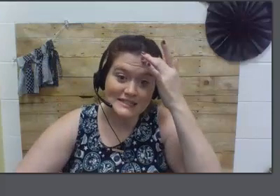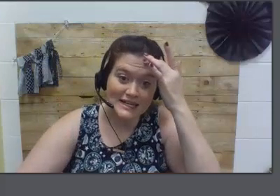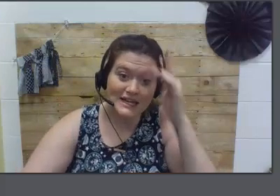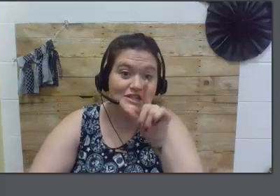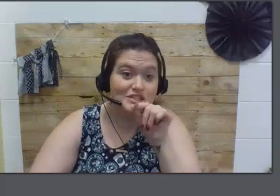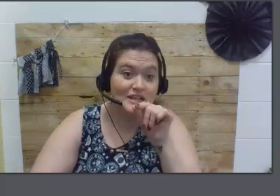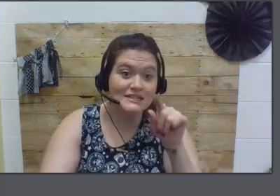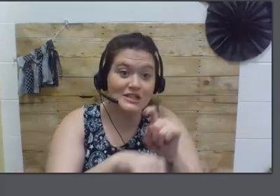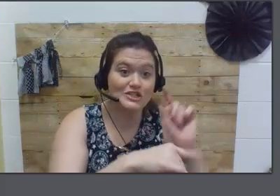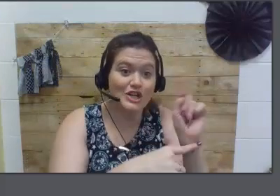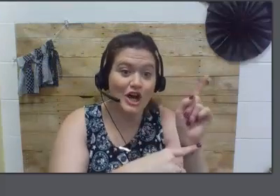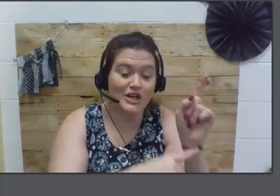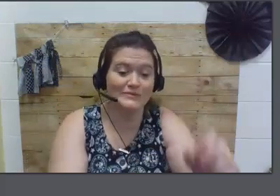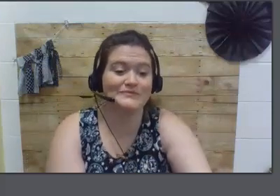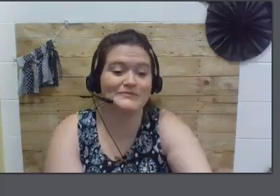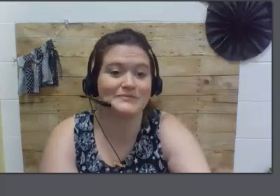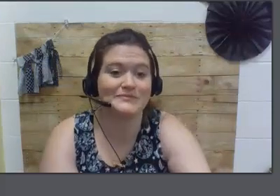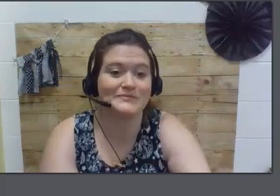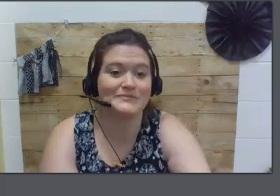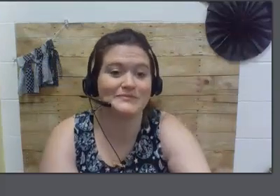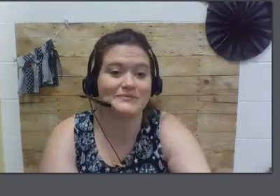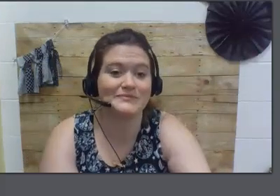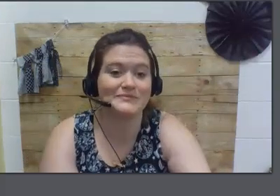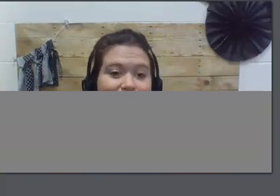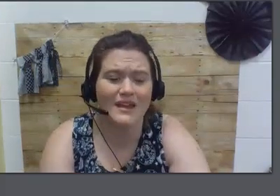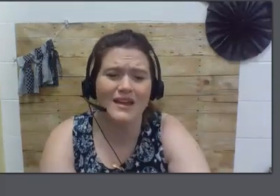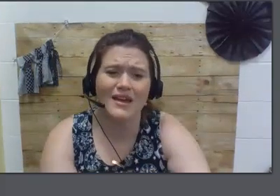6 sick chicks talk.